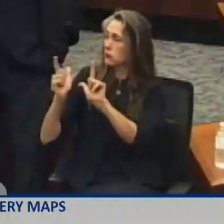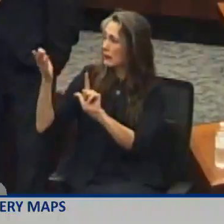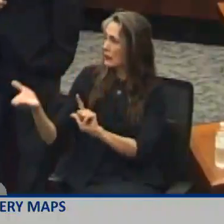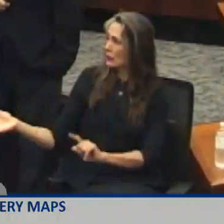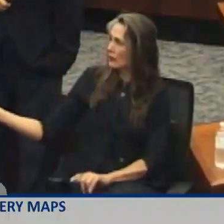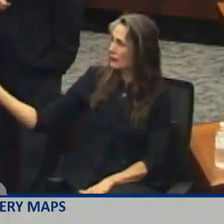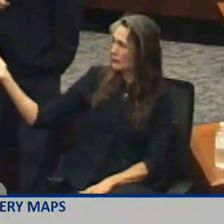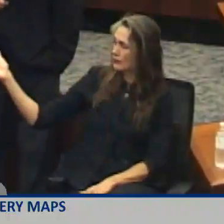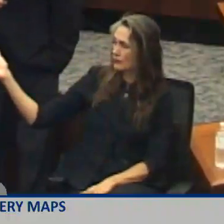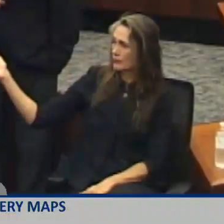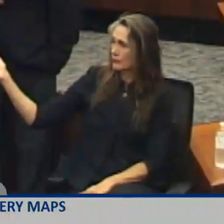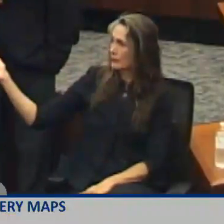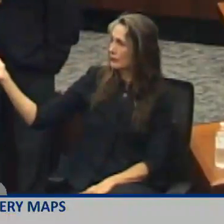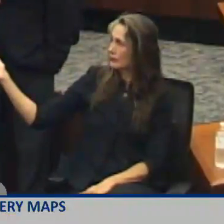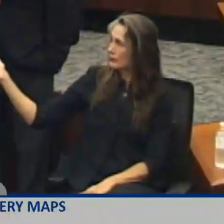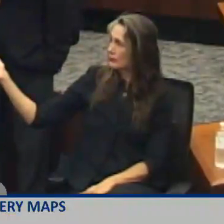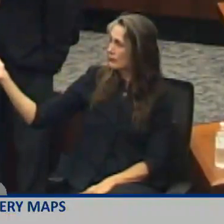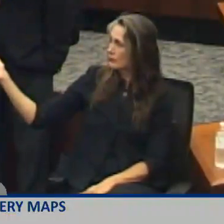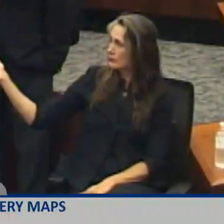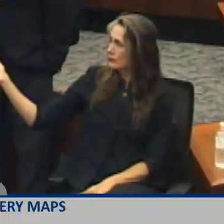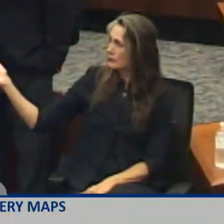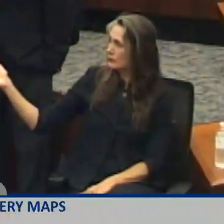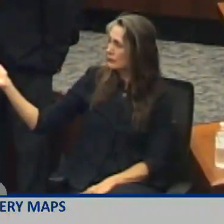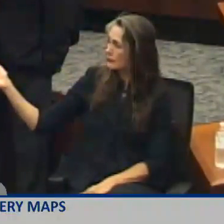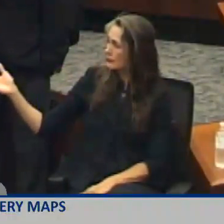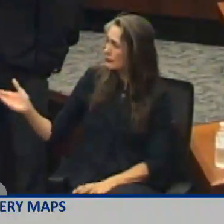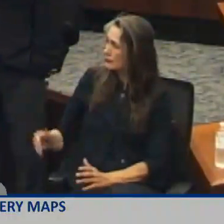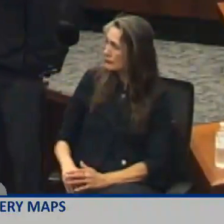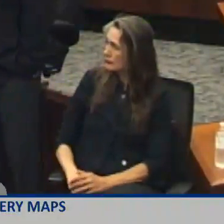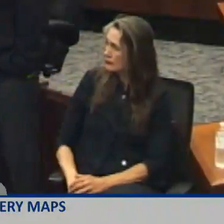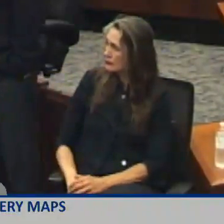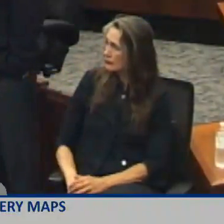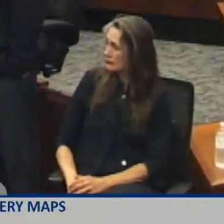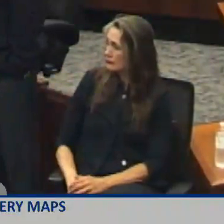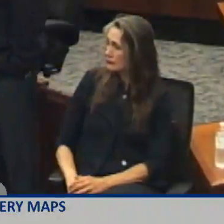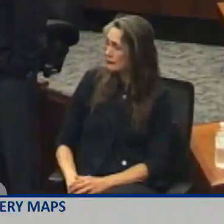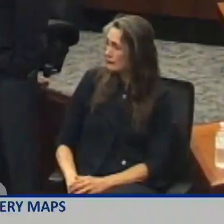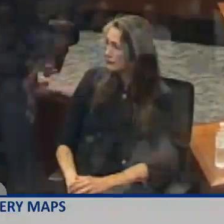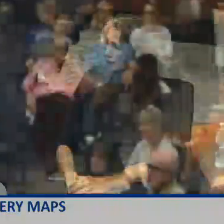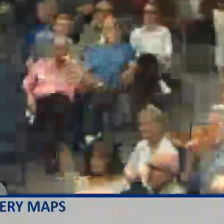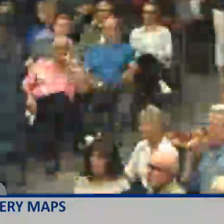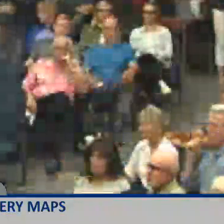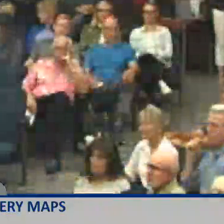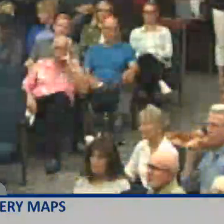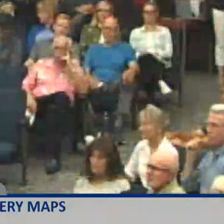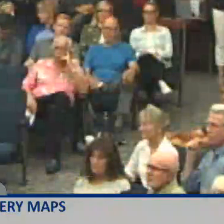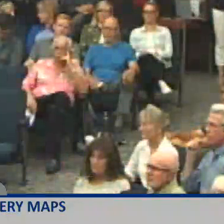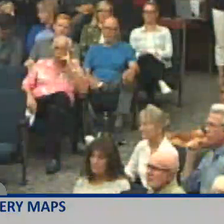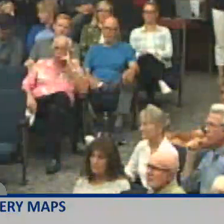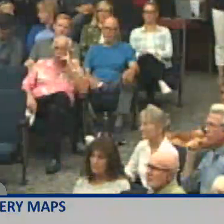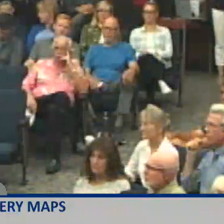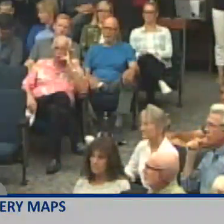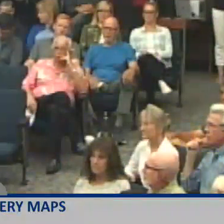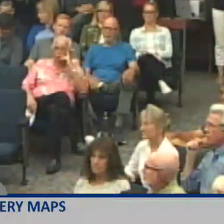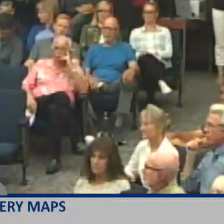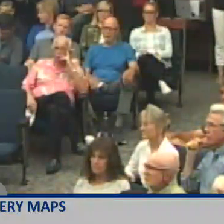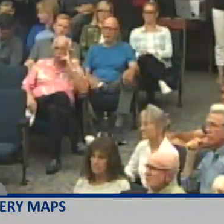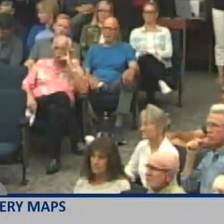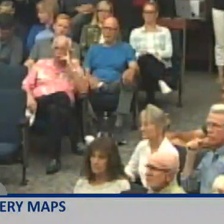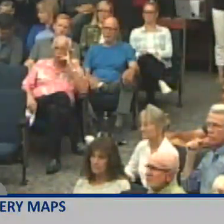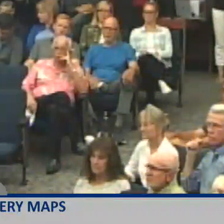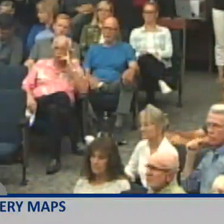dug-out swimming pool. And popped up on this map because of the elevation of the swimming pool itself. But